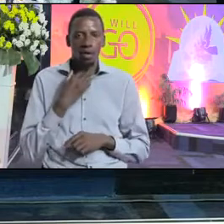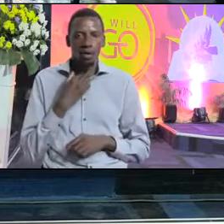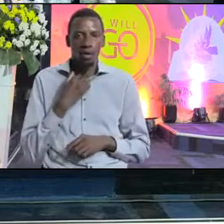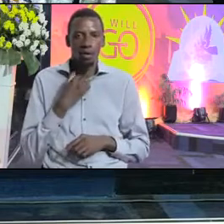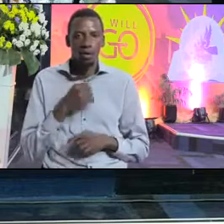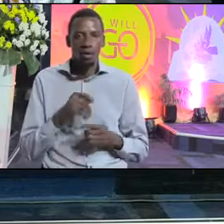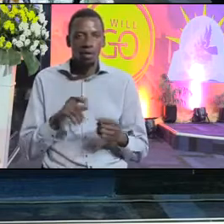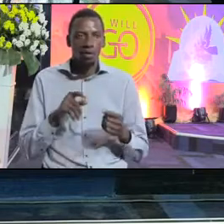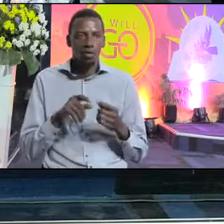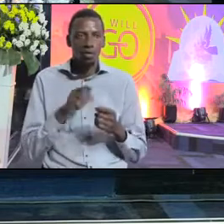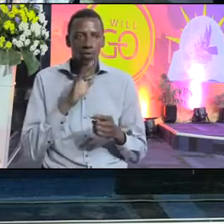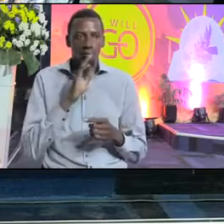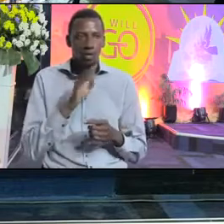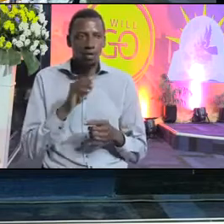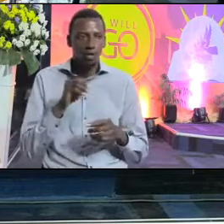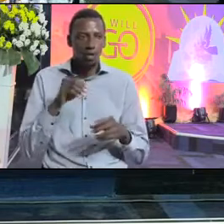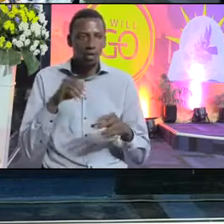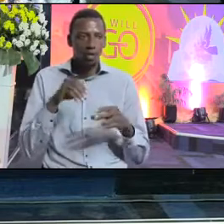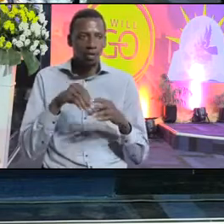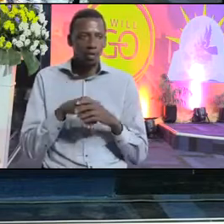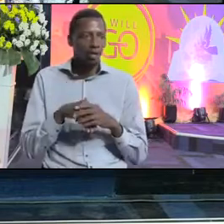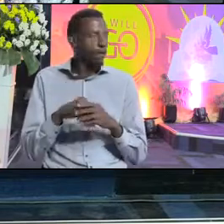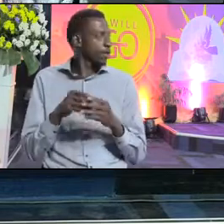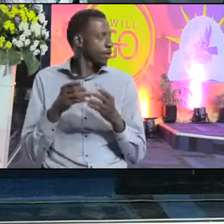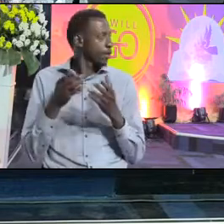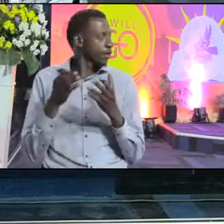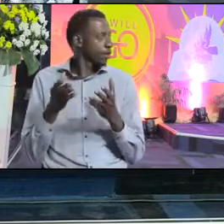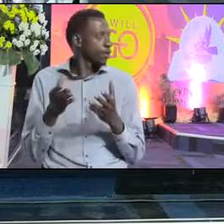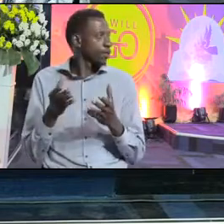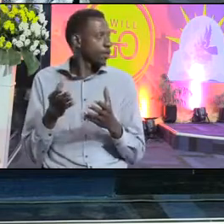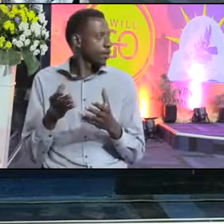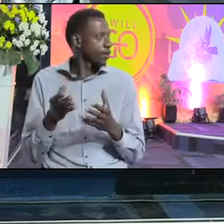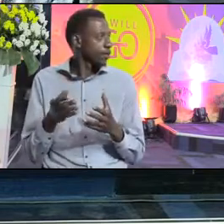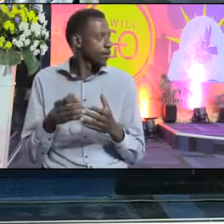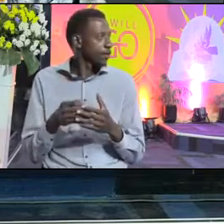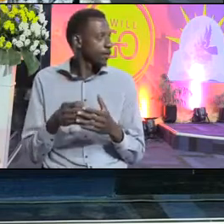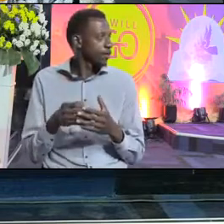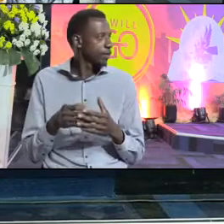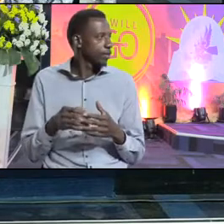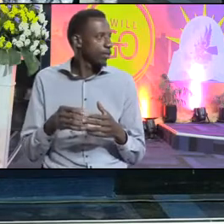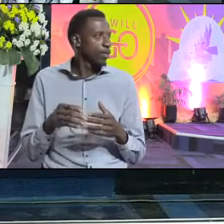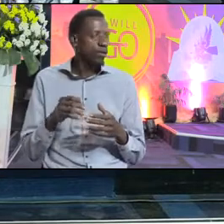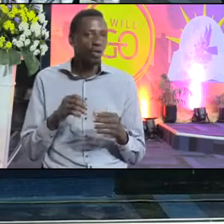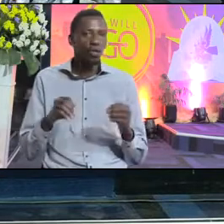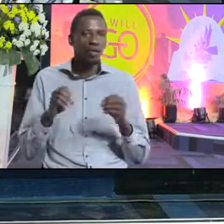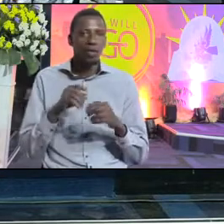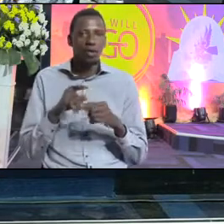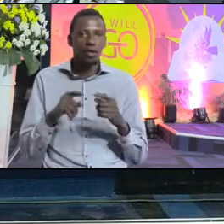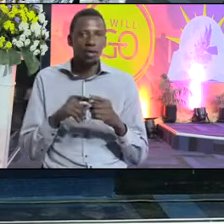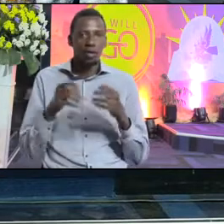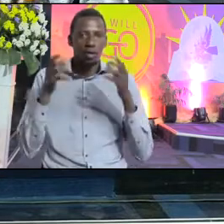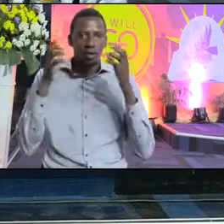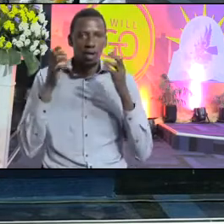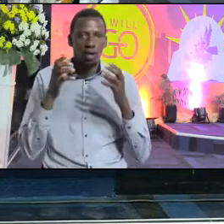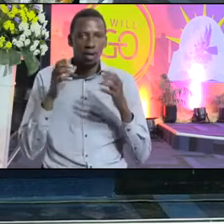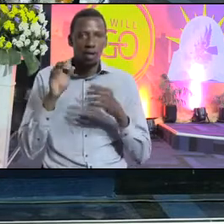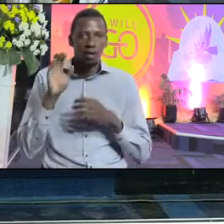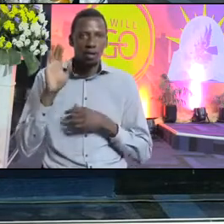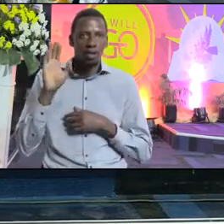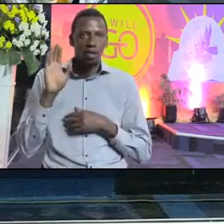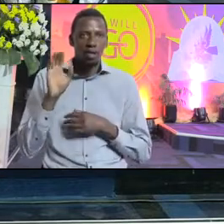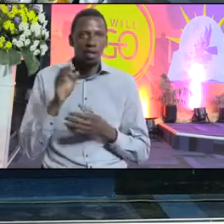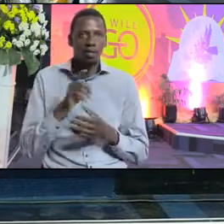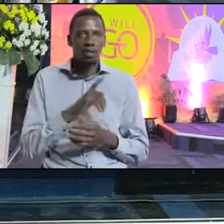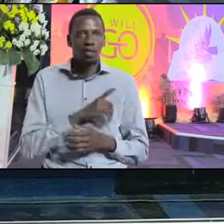I want to be among the number. Oh, when they